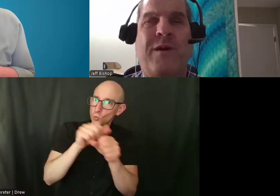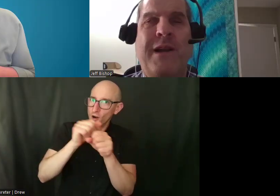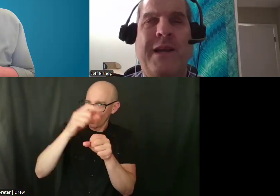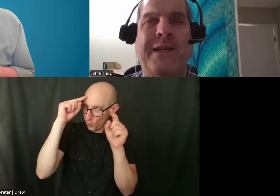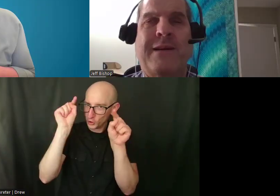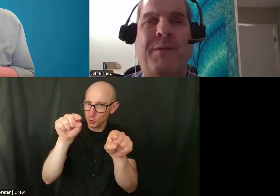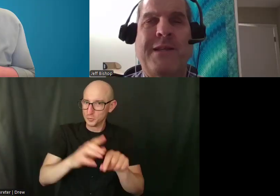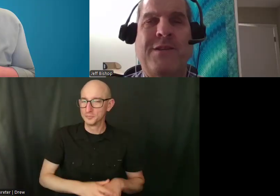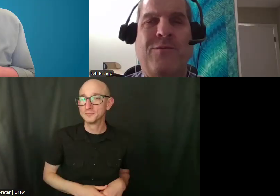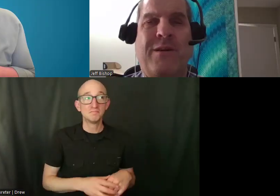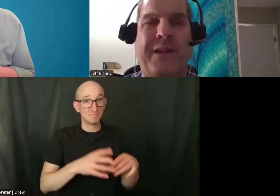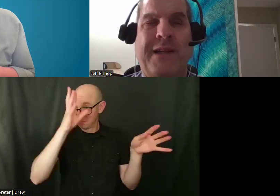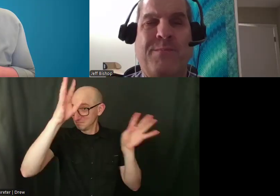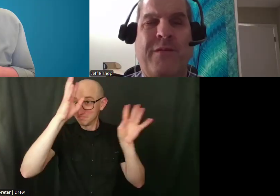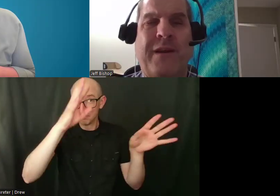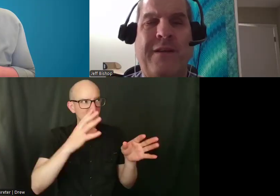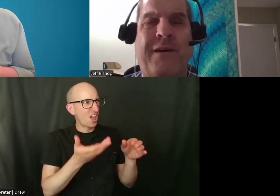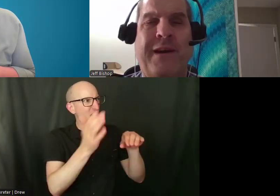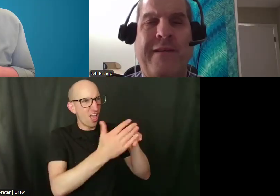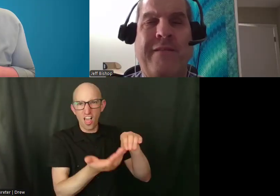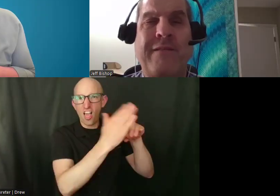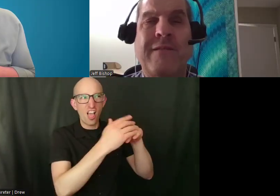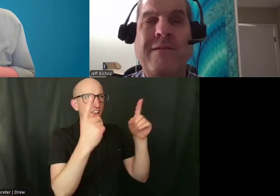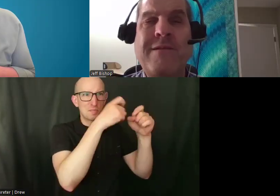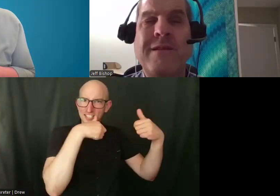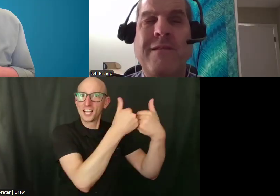as you want and get as complex as you want with it. It's perfectly fine.